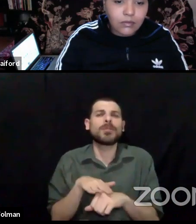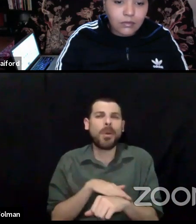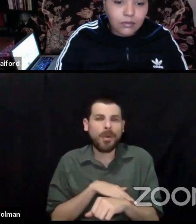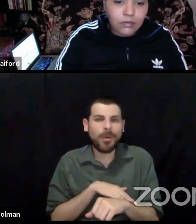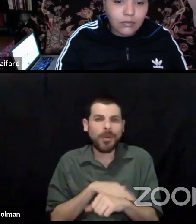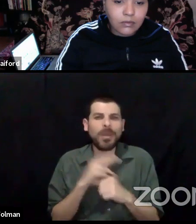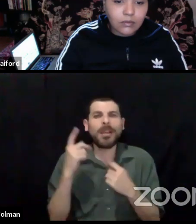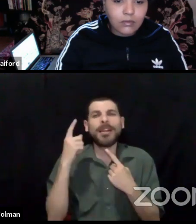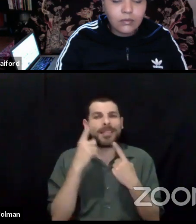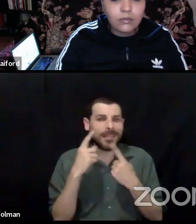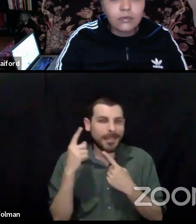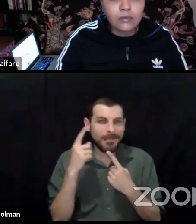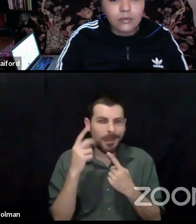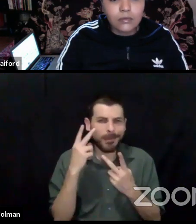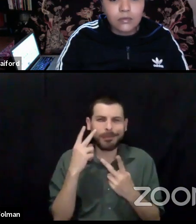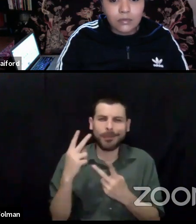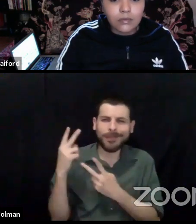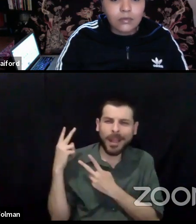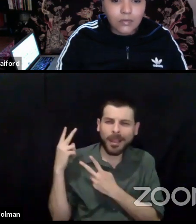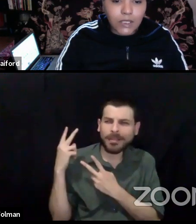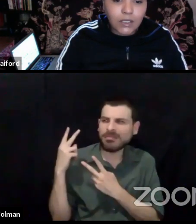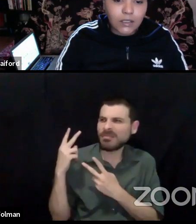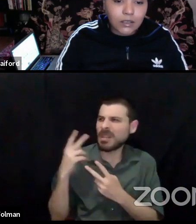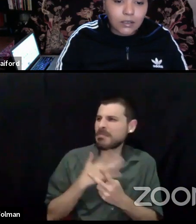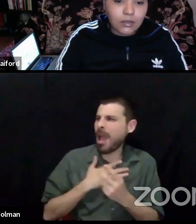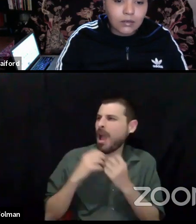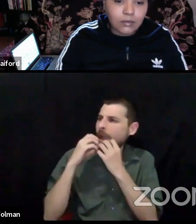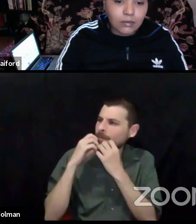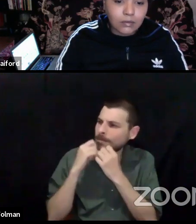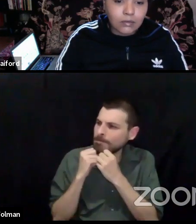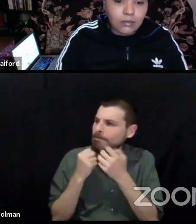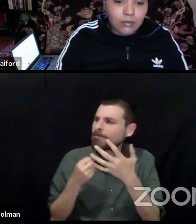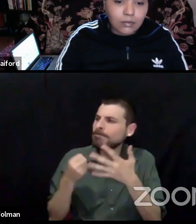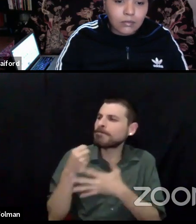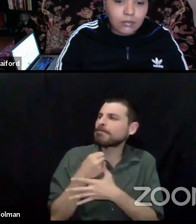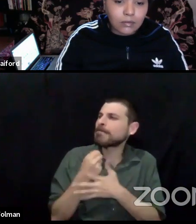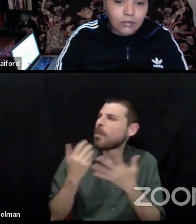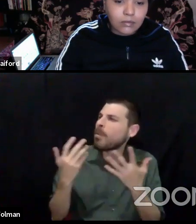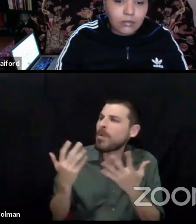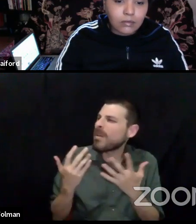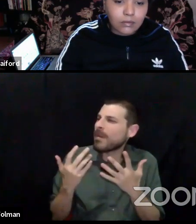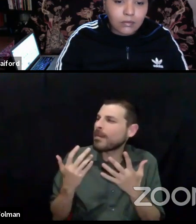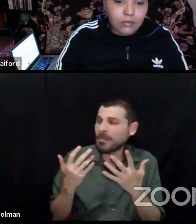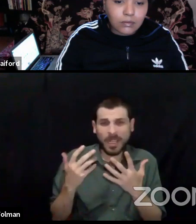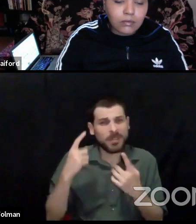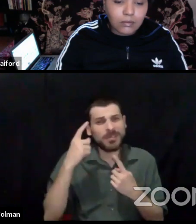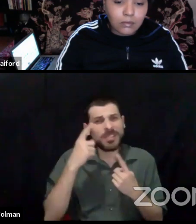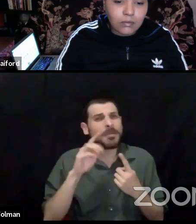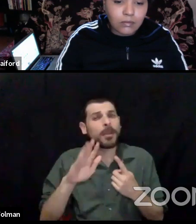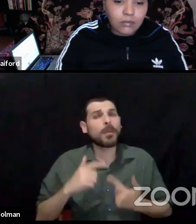and reflect on what our priorities are, and to look at the lives we've led up to this point in a very critical way.